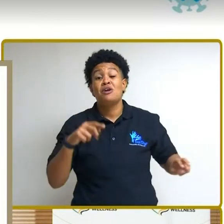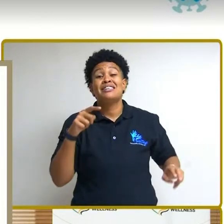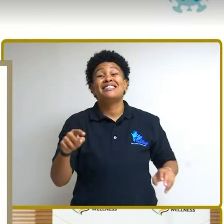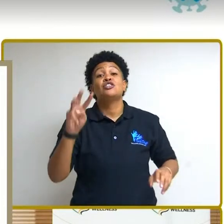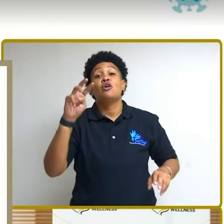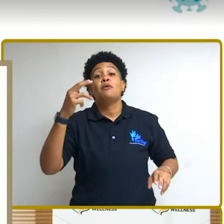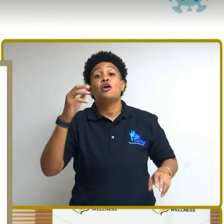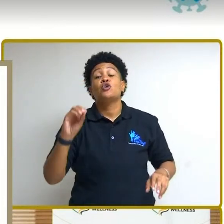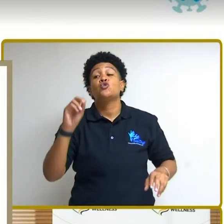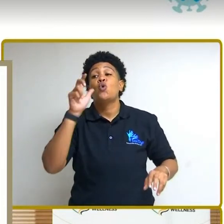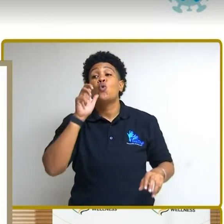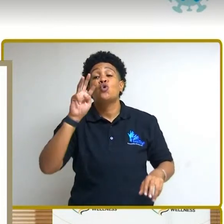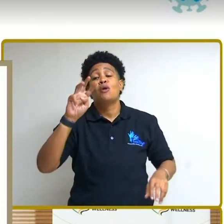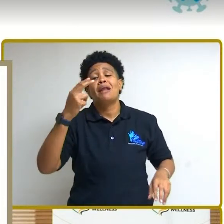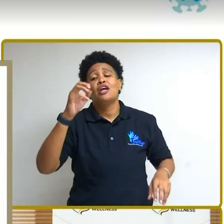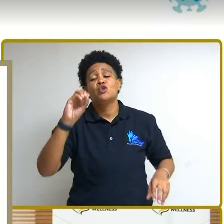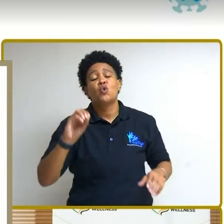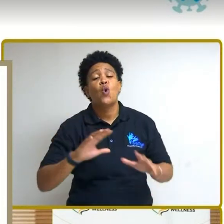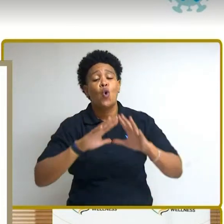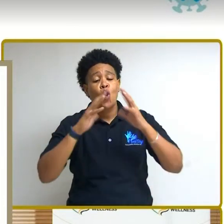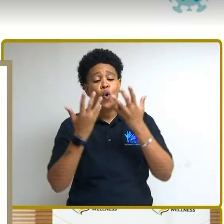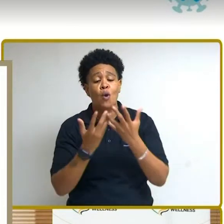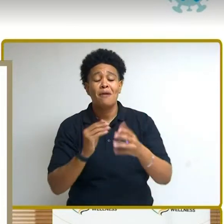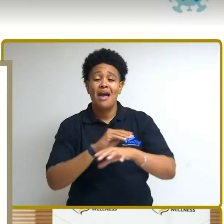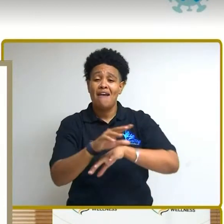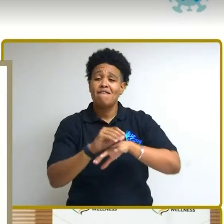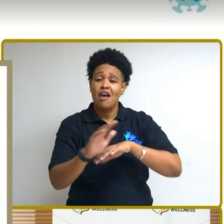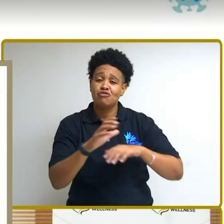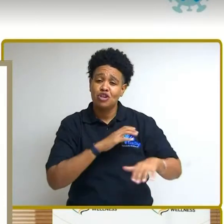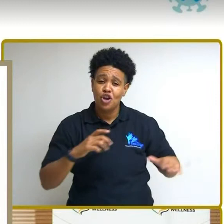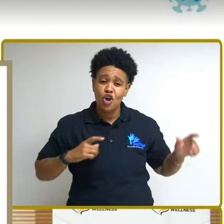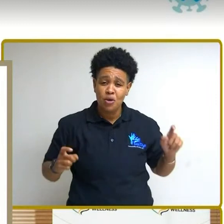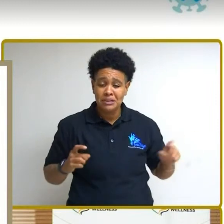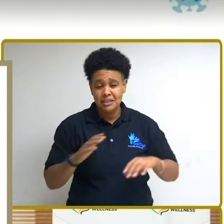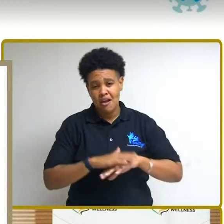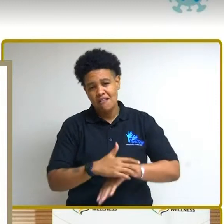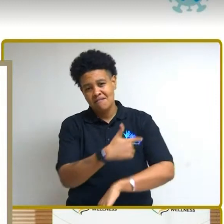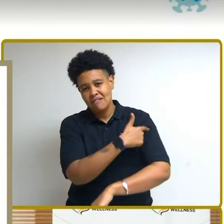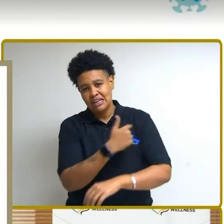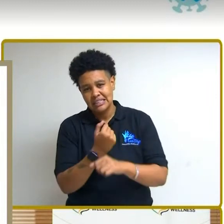WHO is the WHO Global Advisory Committee on Vaccine Safety.